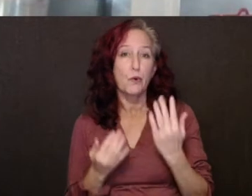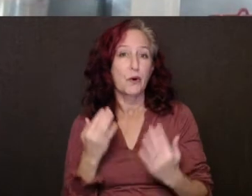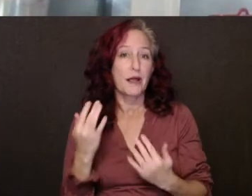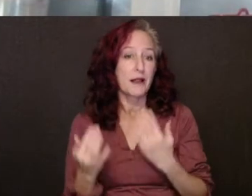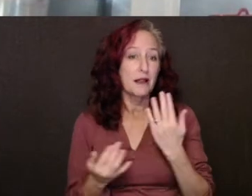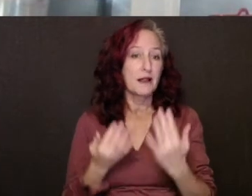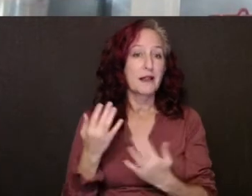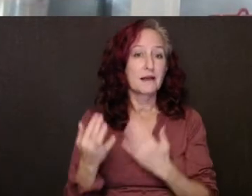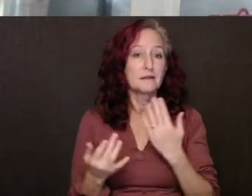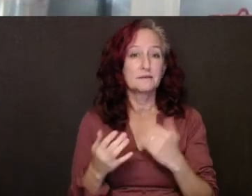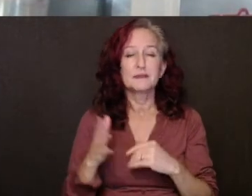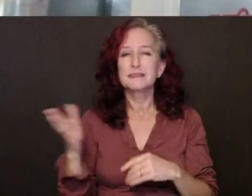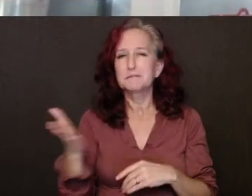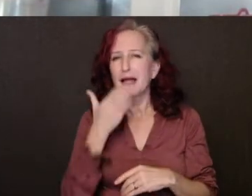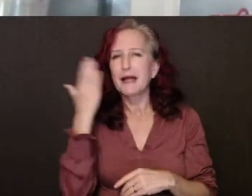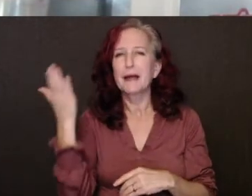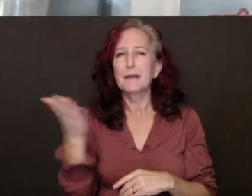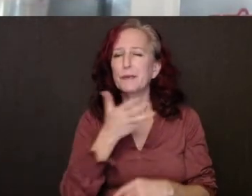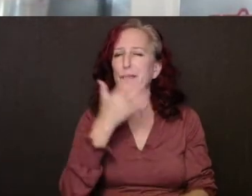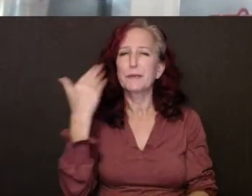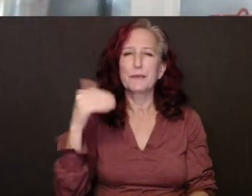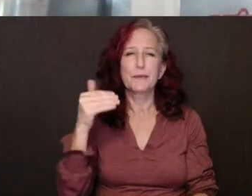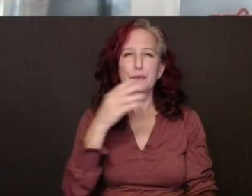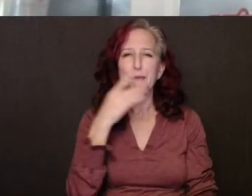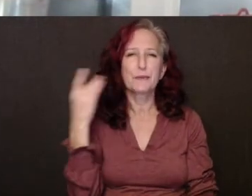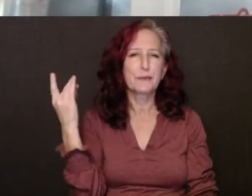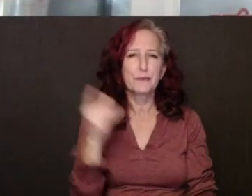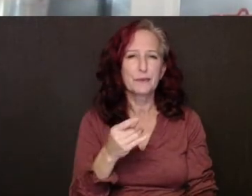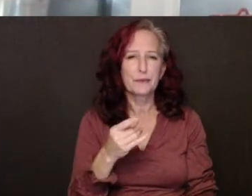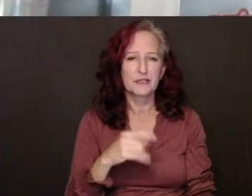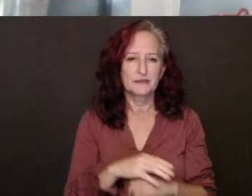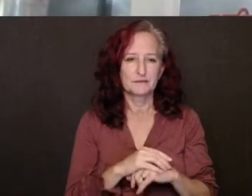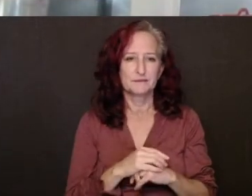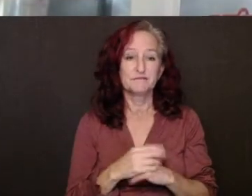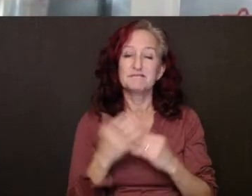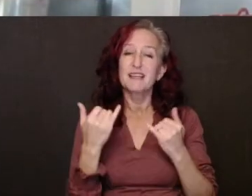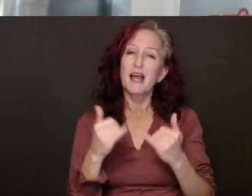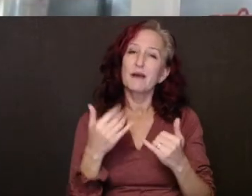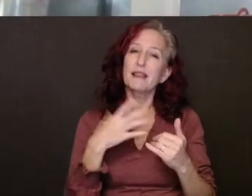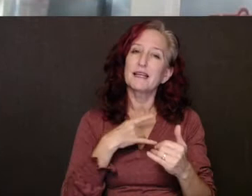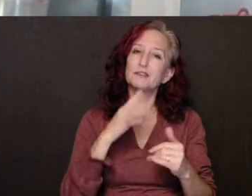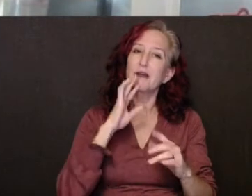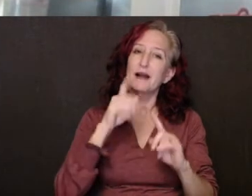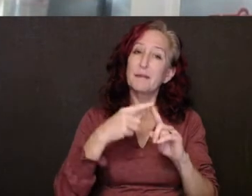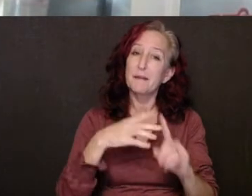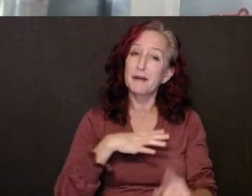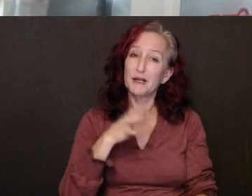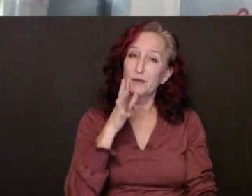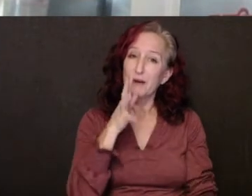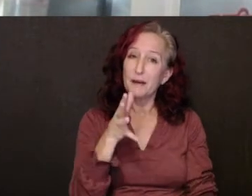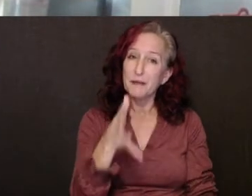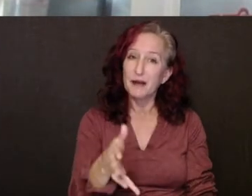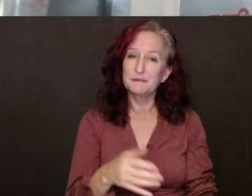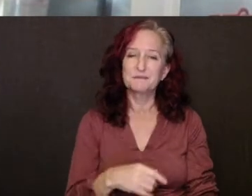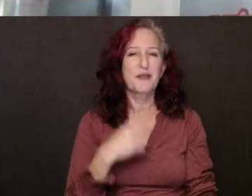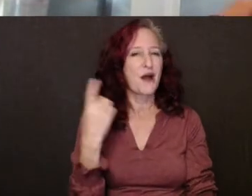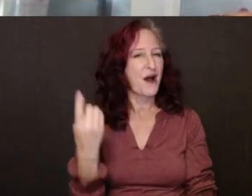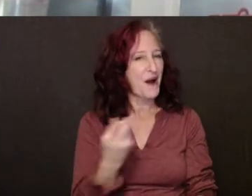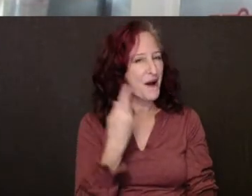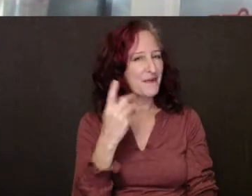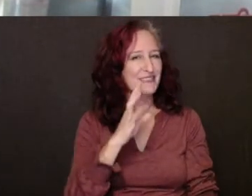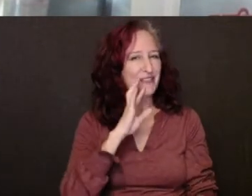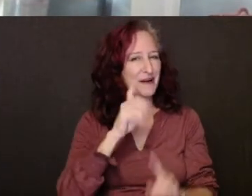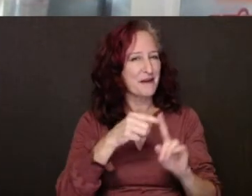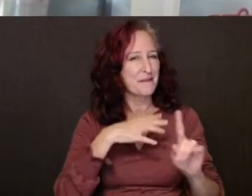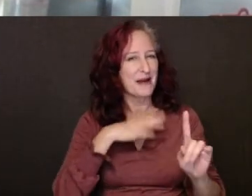me, it's well worth it. And so as our soup is coming to a really nice good boil,